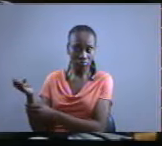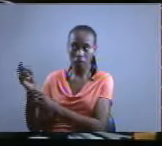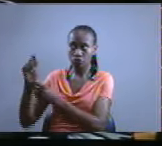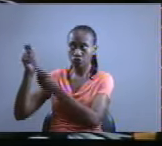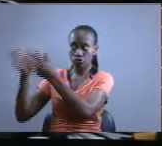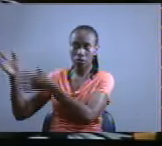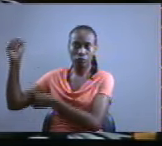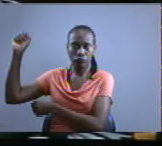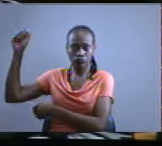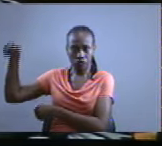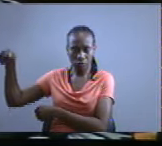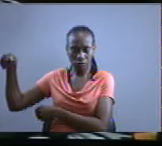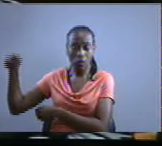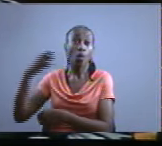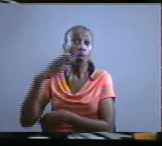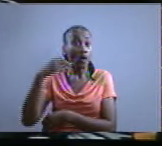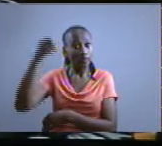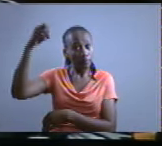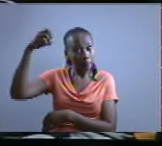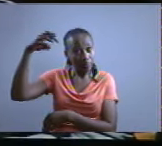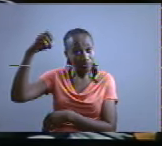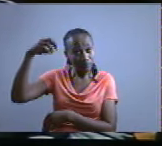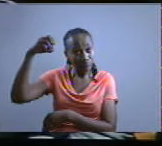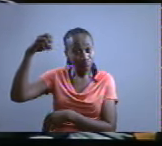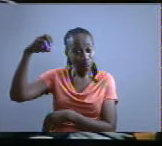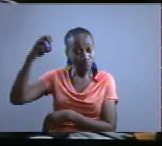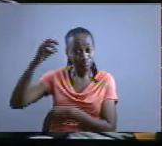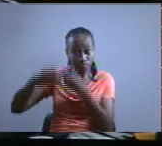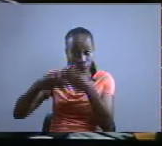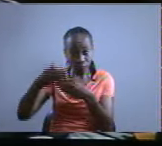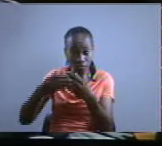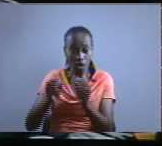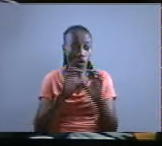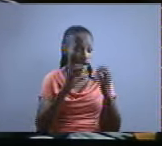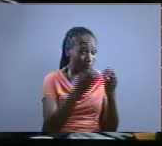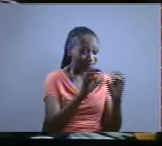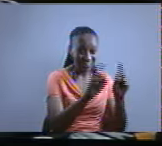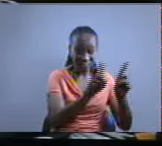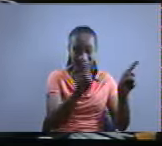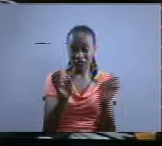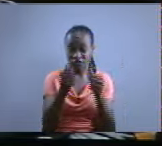are rung, no committees can sit. It means people are invited to the chamber.